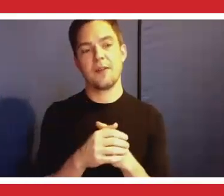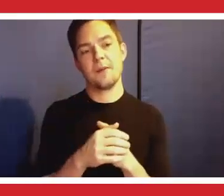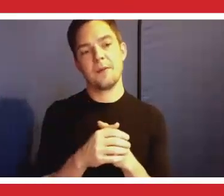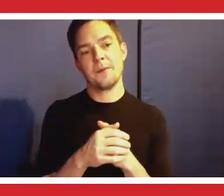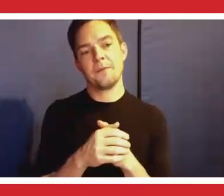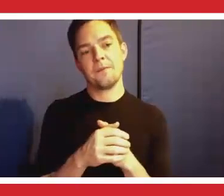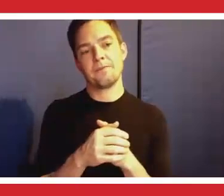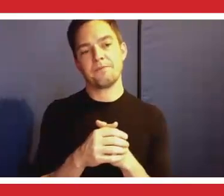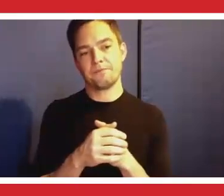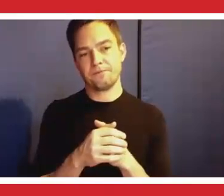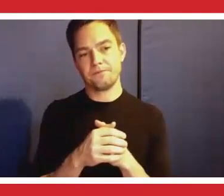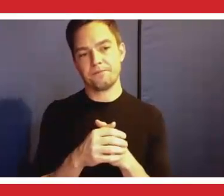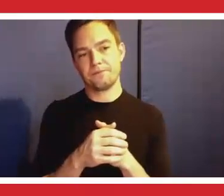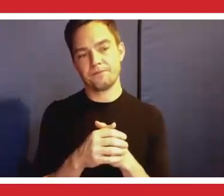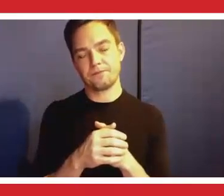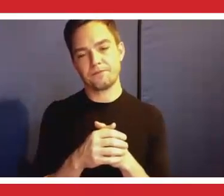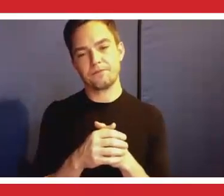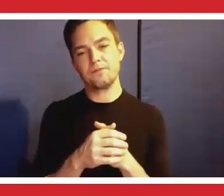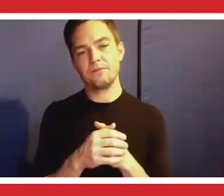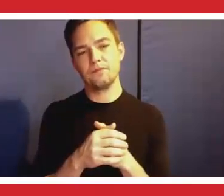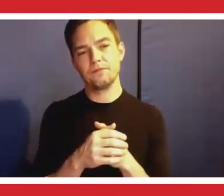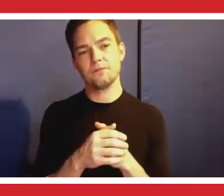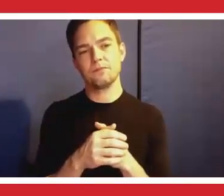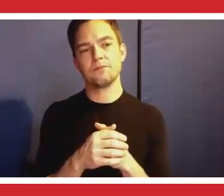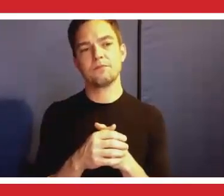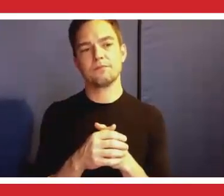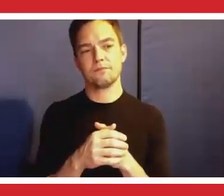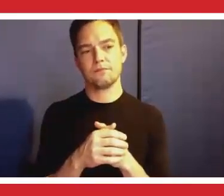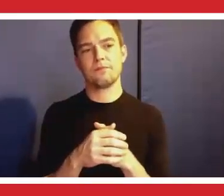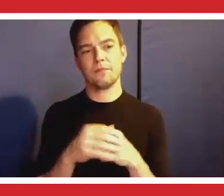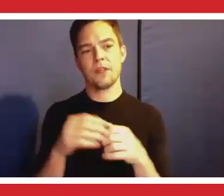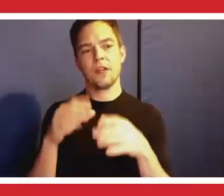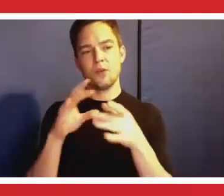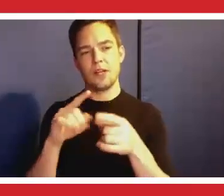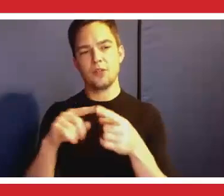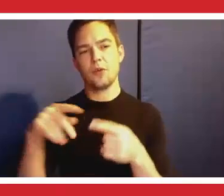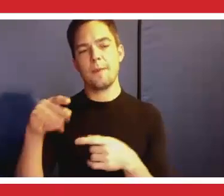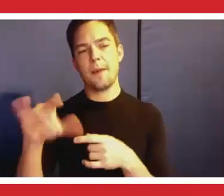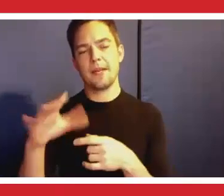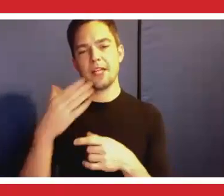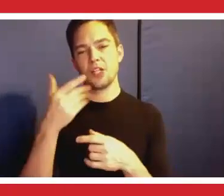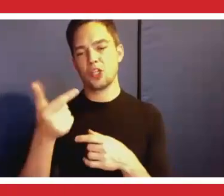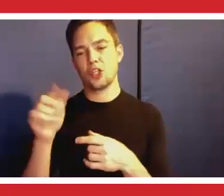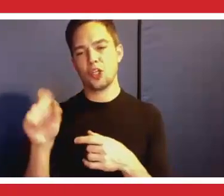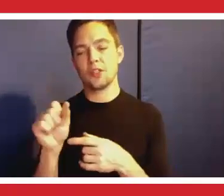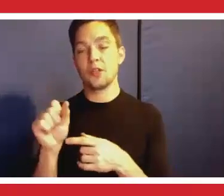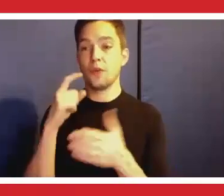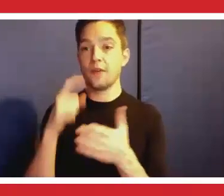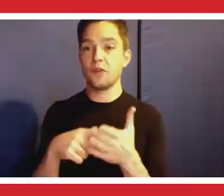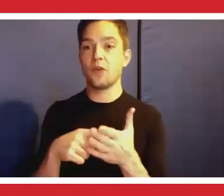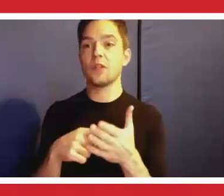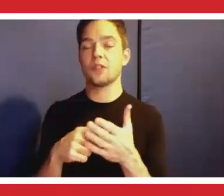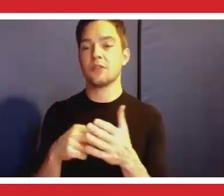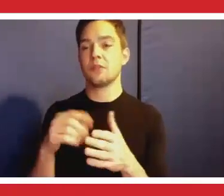see quite a bit of an increase in reuse of different